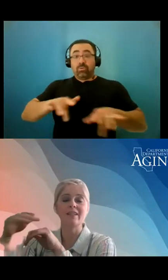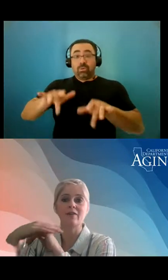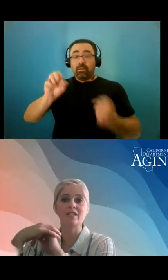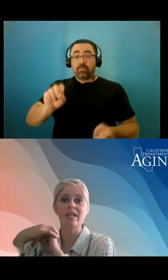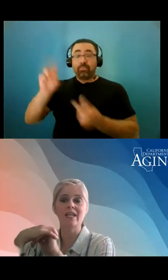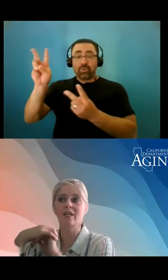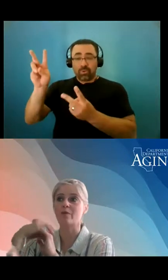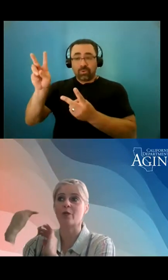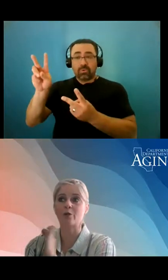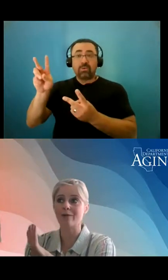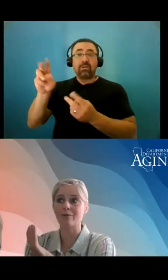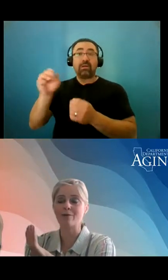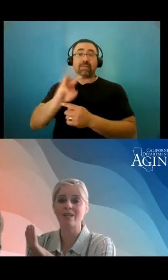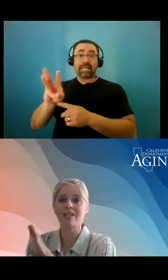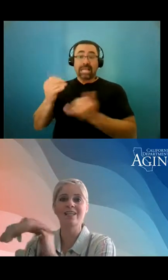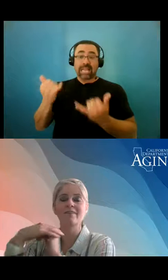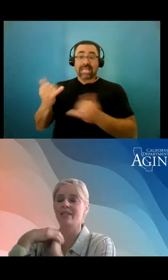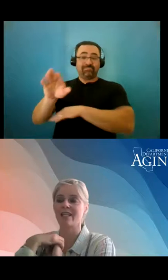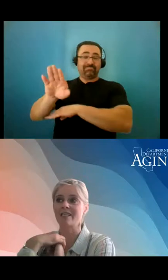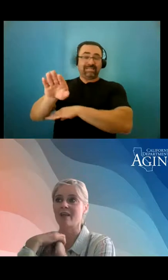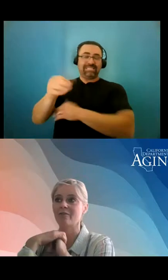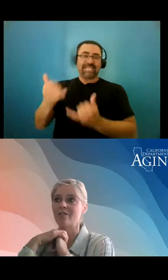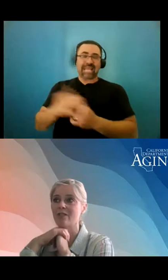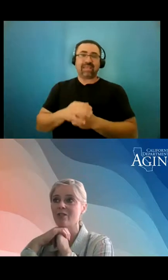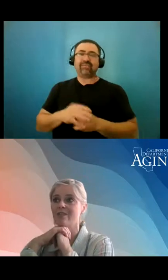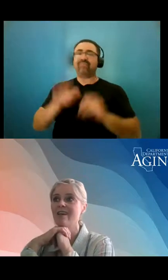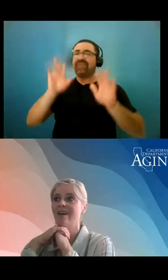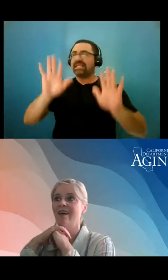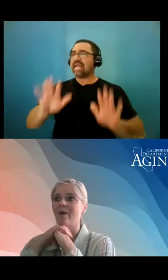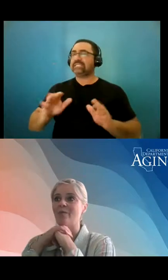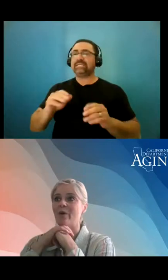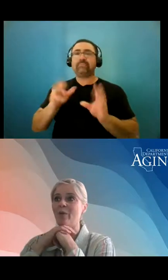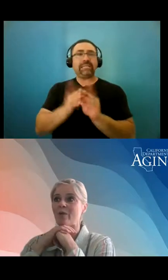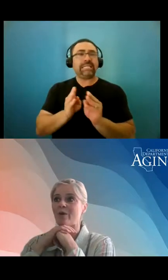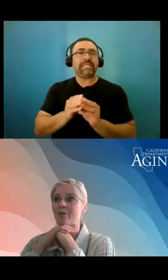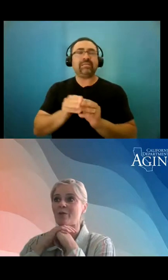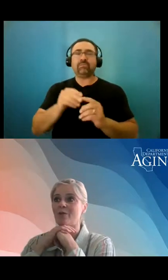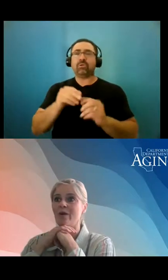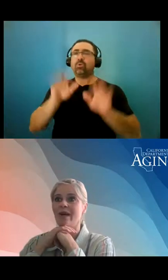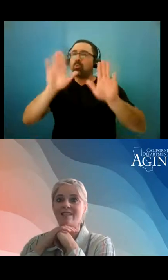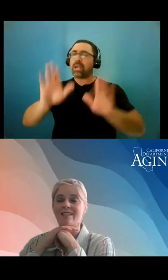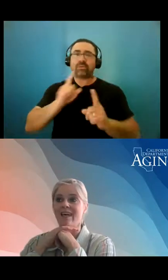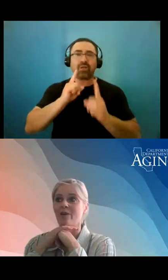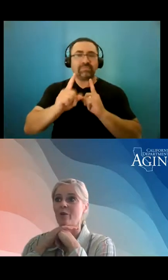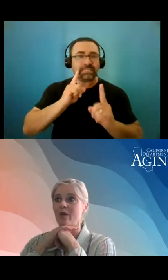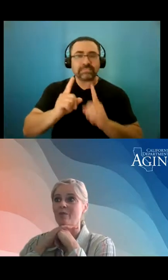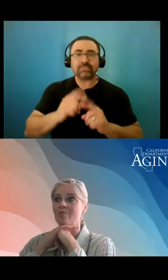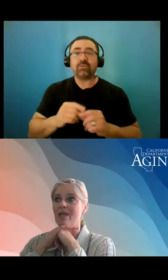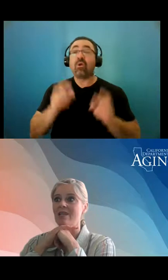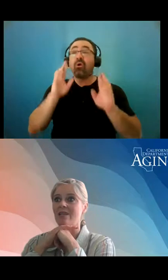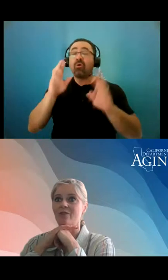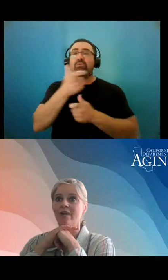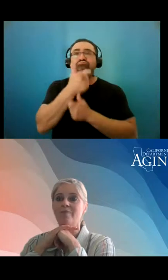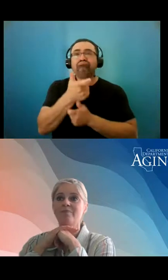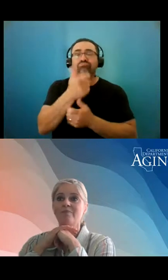online later today. It was a great first meeting, fantastic conversations. So I hope you were able to access that, or you were able to make